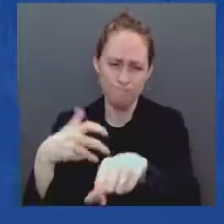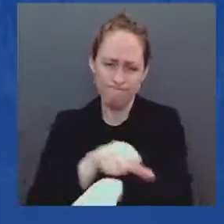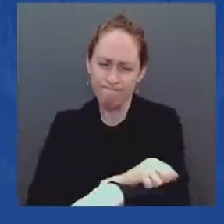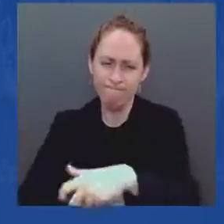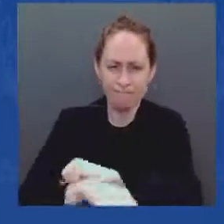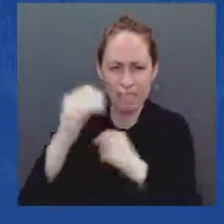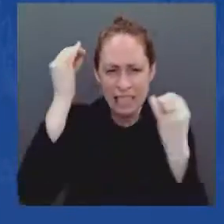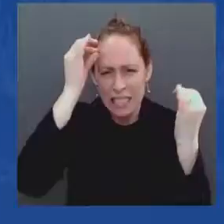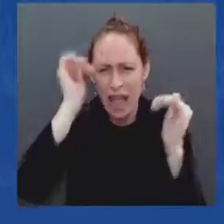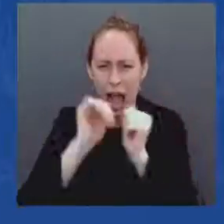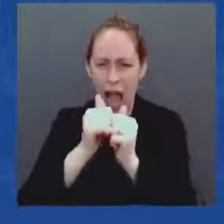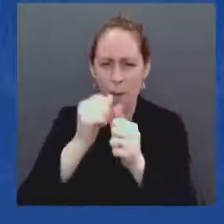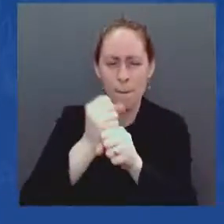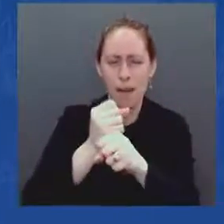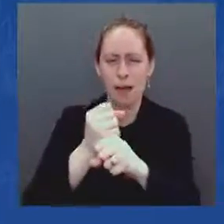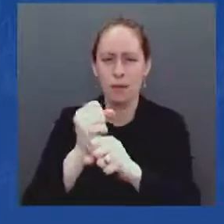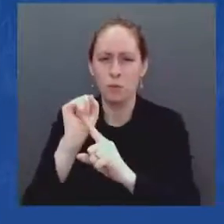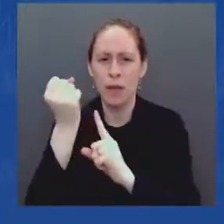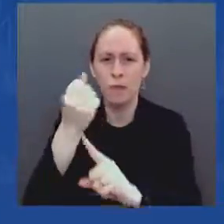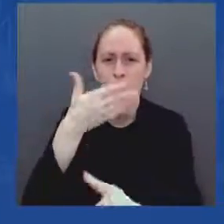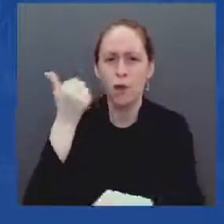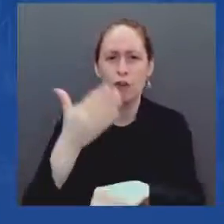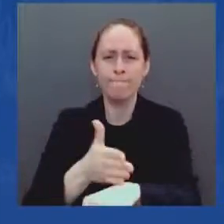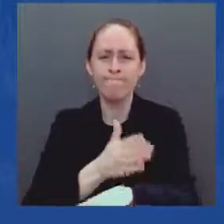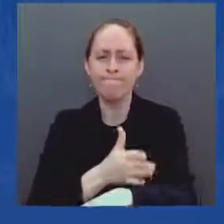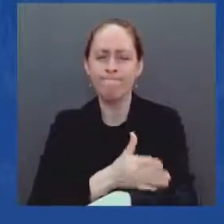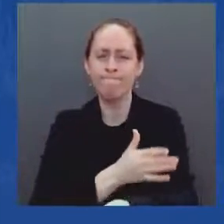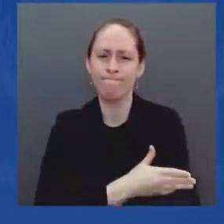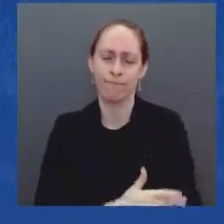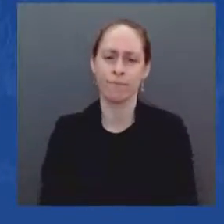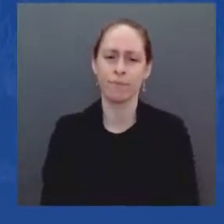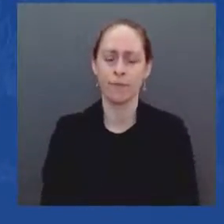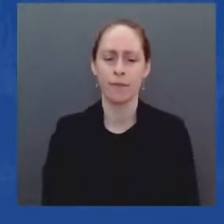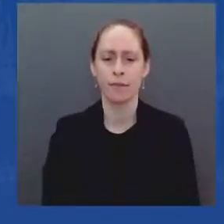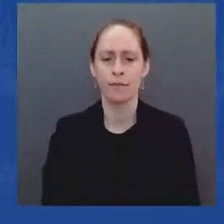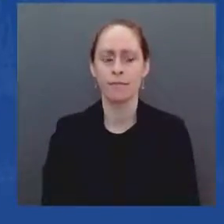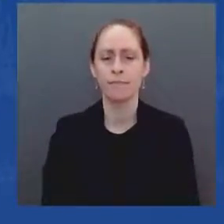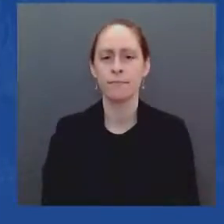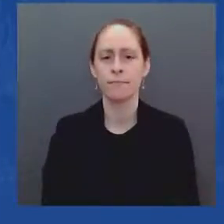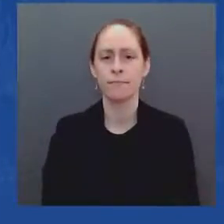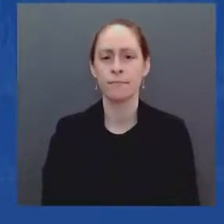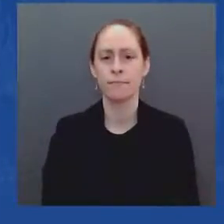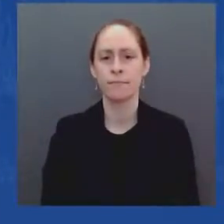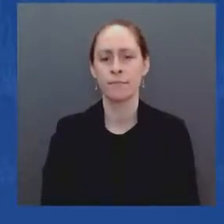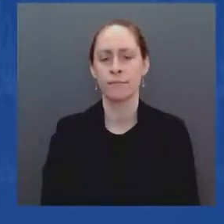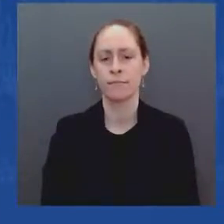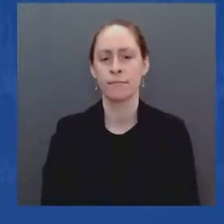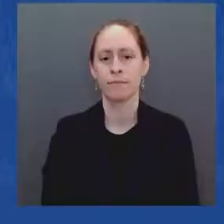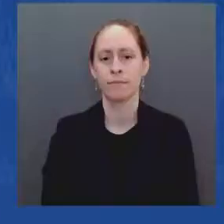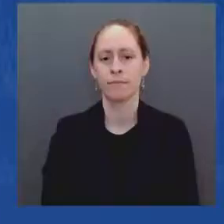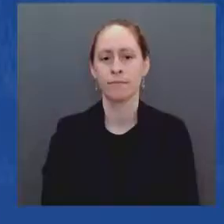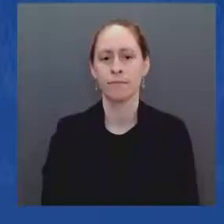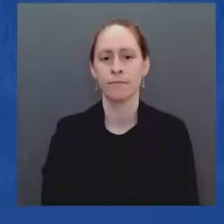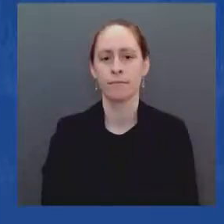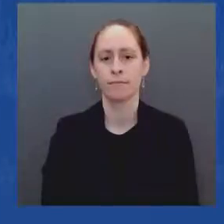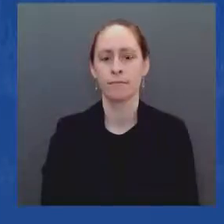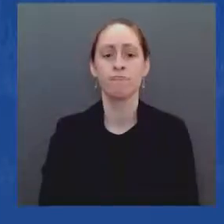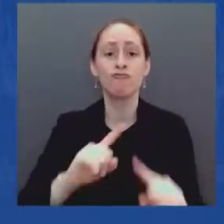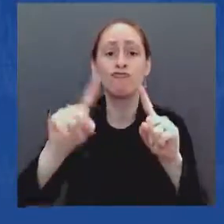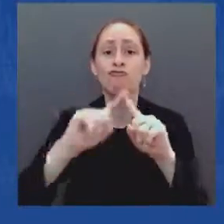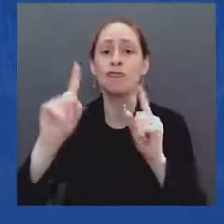presidential administration, regardless of party affiliation, and the governors of the states that bring that kind of sense